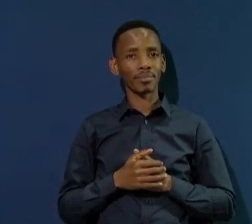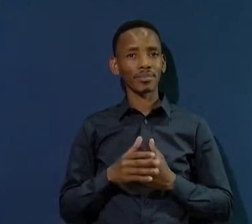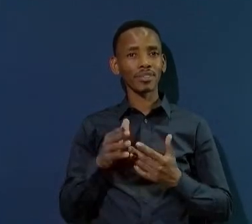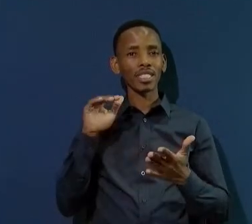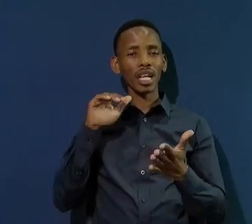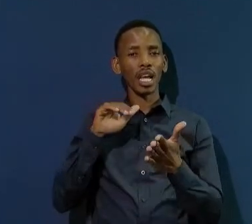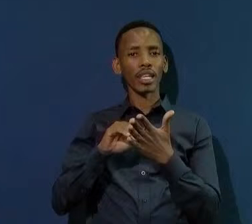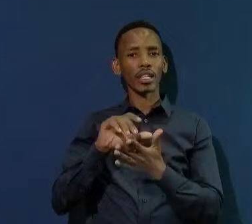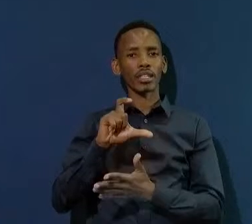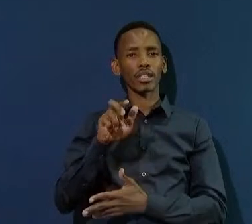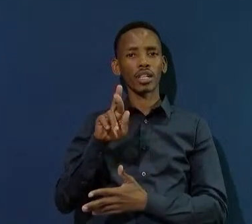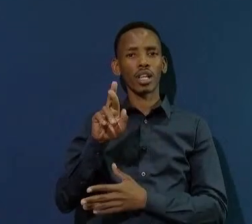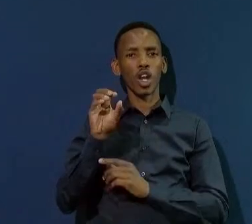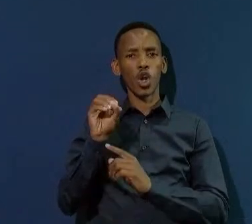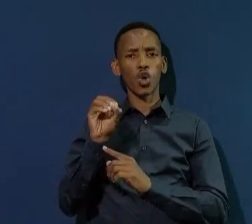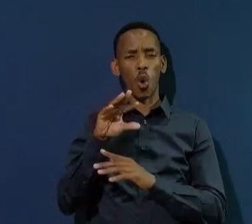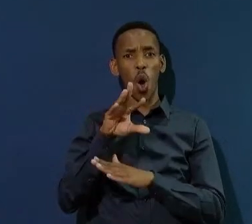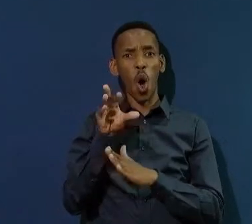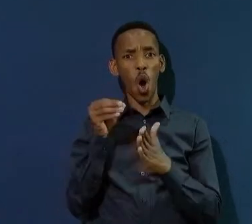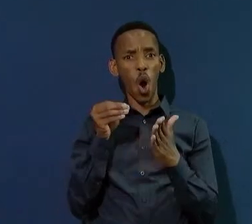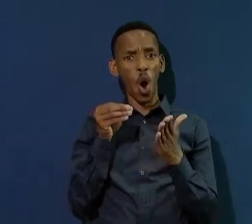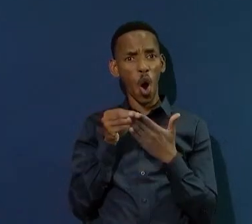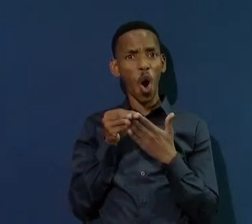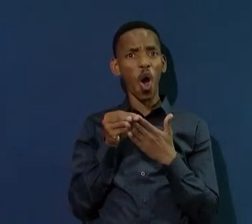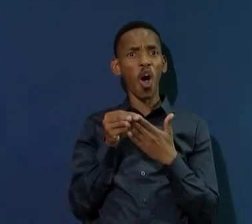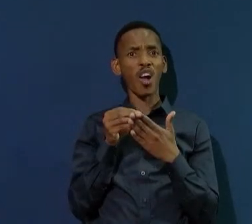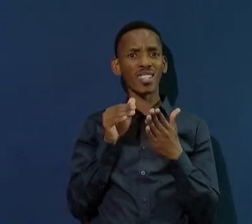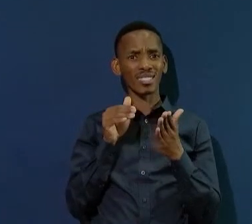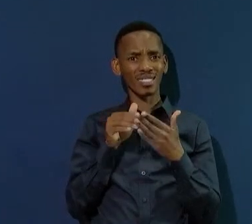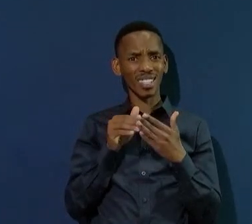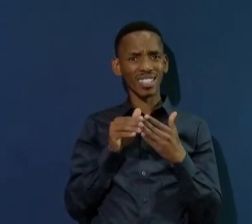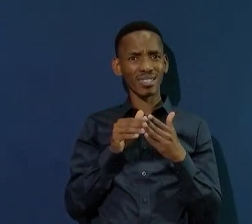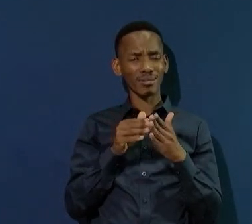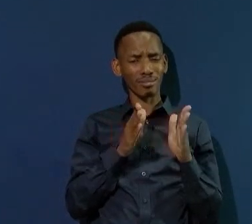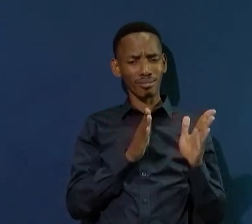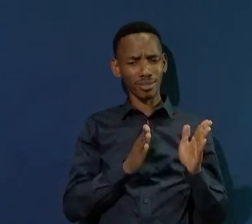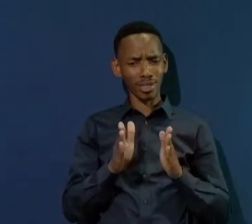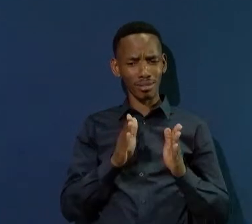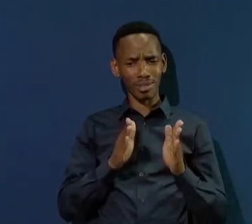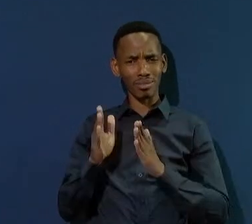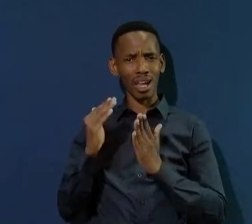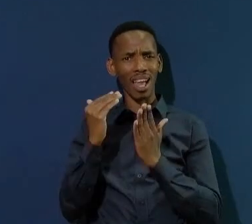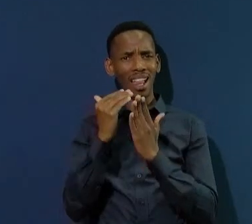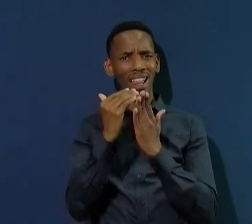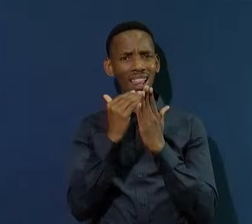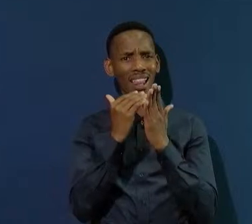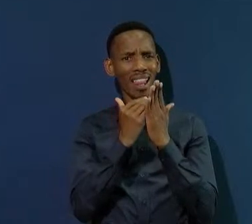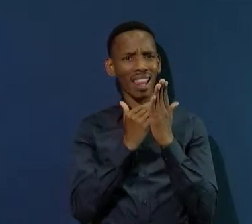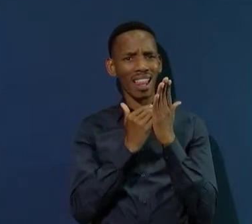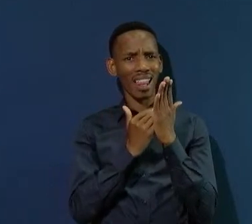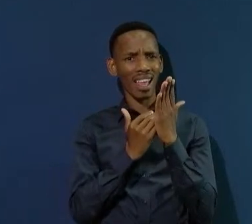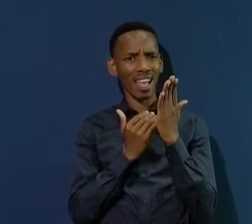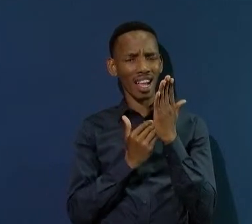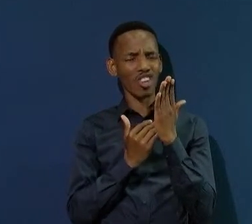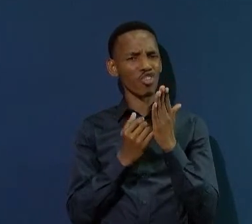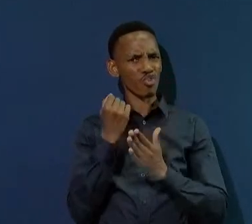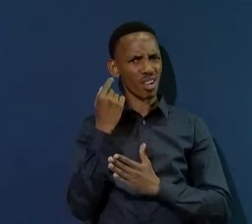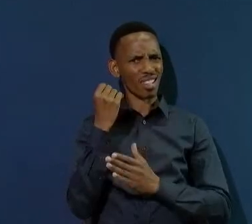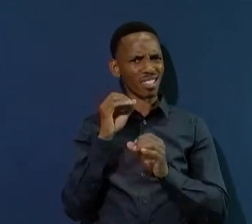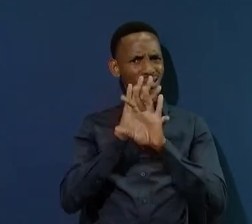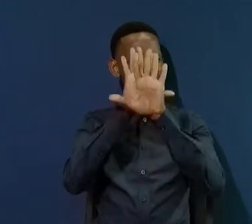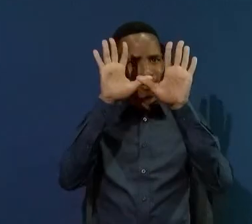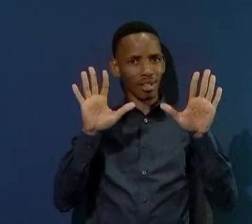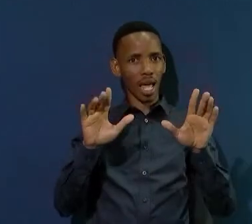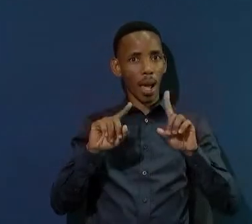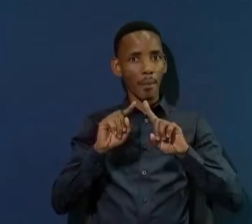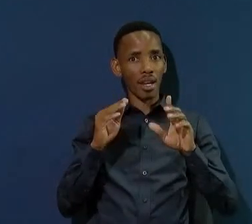le ruo thulaganyo tse tsotletse a ke tse e leng gore la di tlhaloganya le gone gore di tsamaya ka tselentseng jang ke dimela gore mera